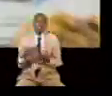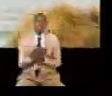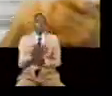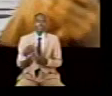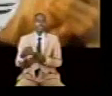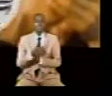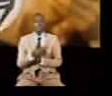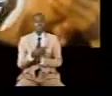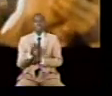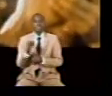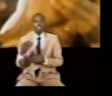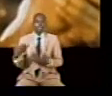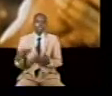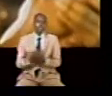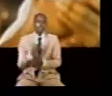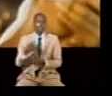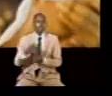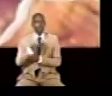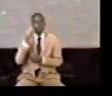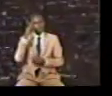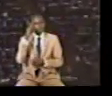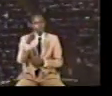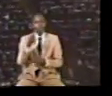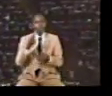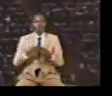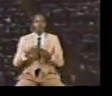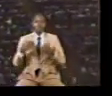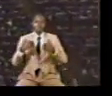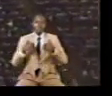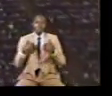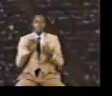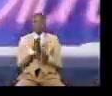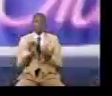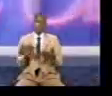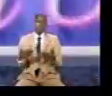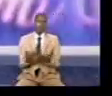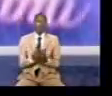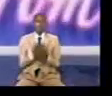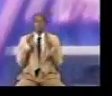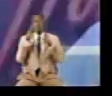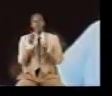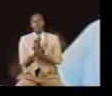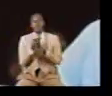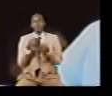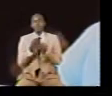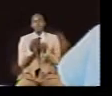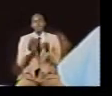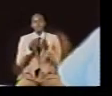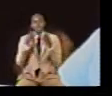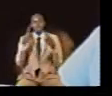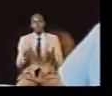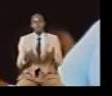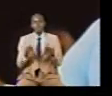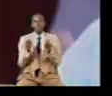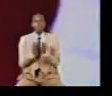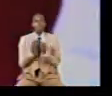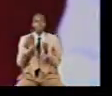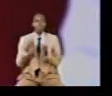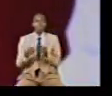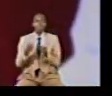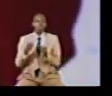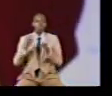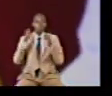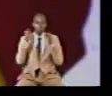new day for you to have a new story. Make it count with the power of one, the